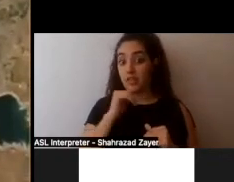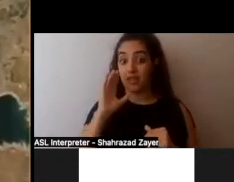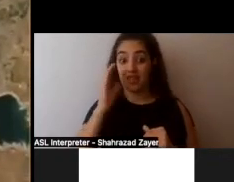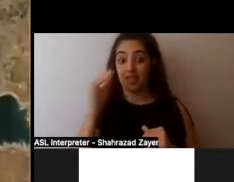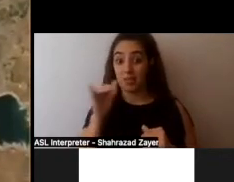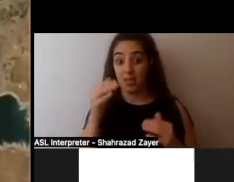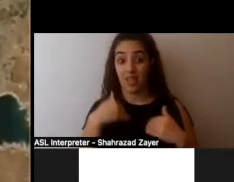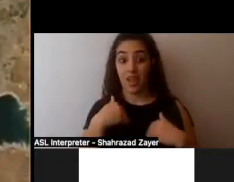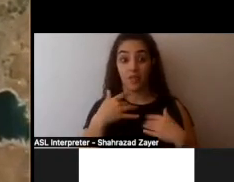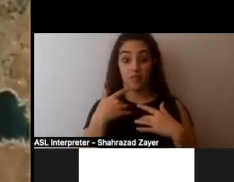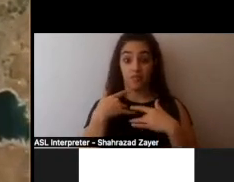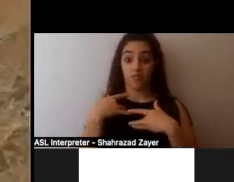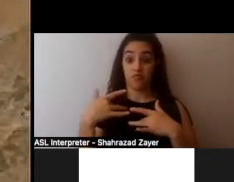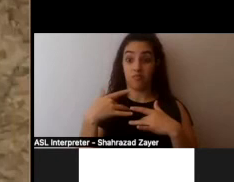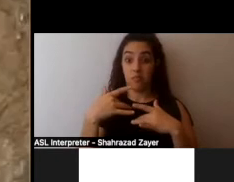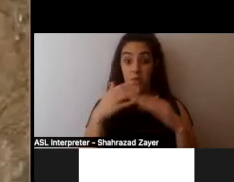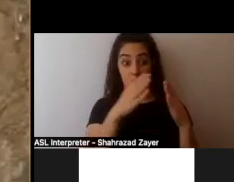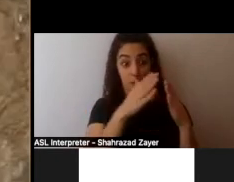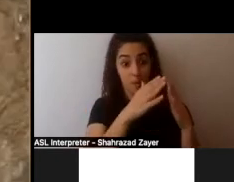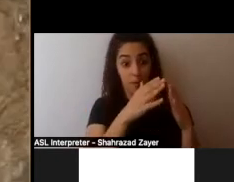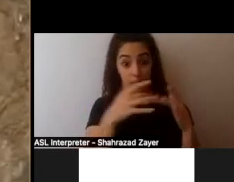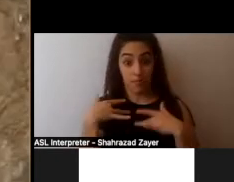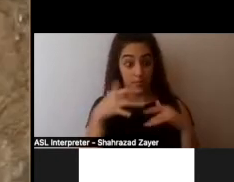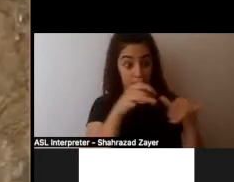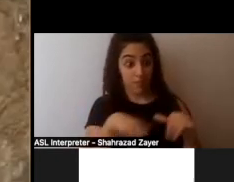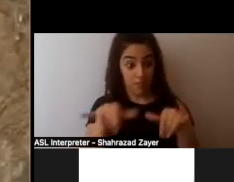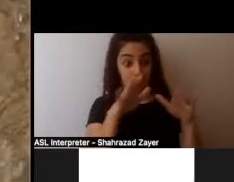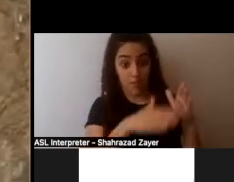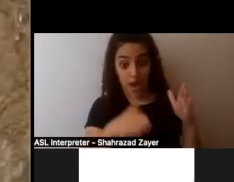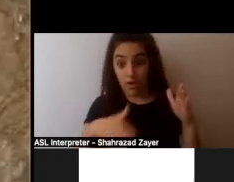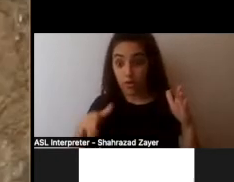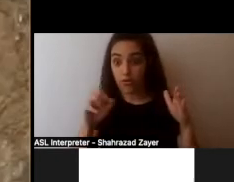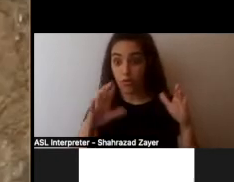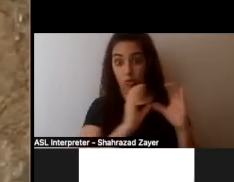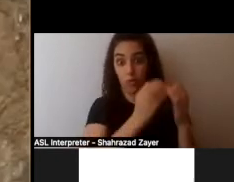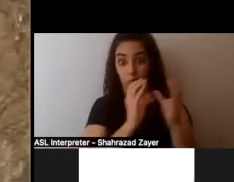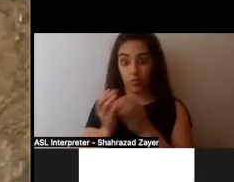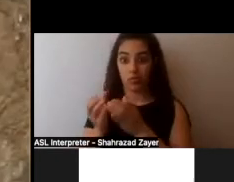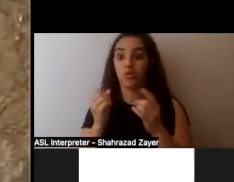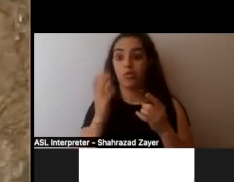groups. So it looks like maybe these housing units are not as